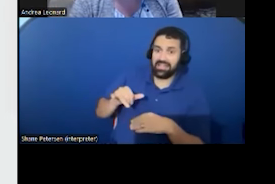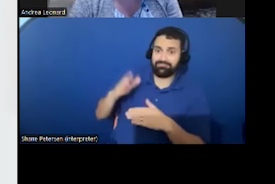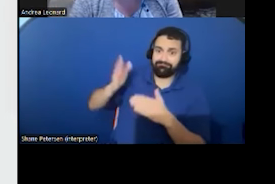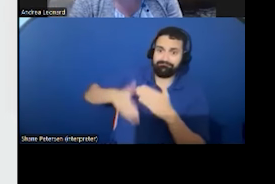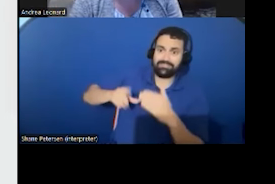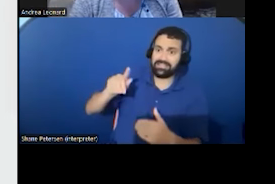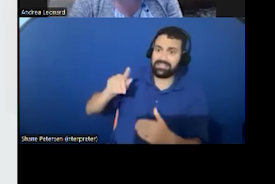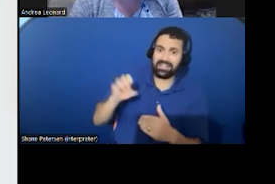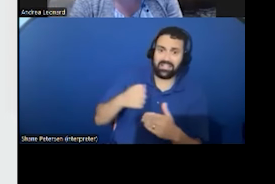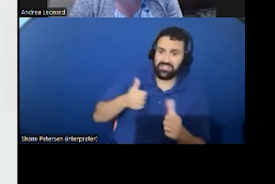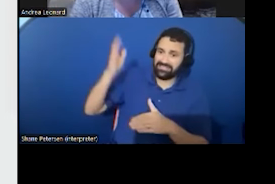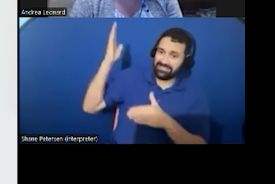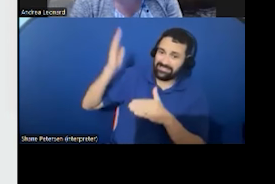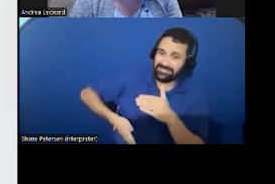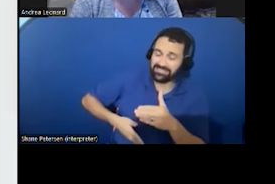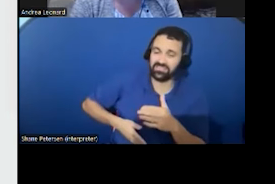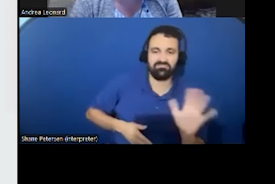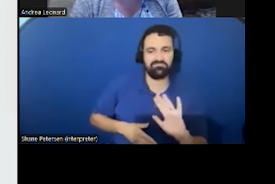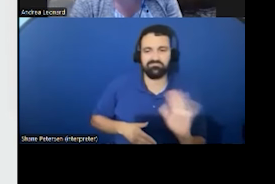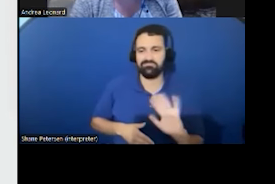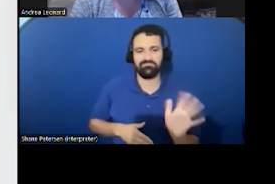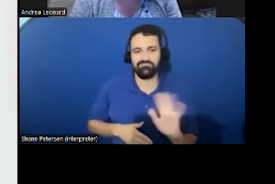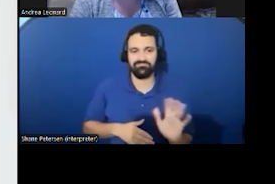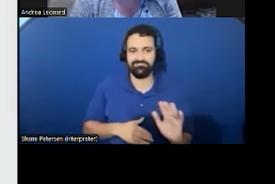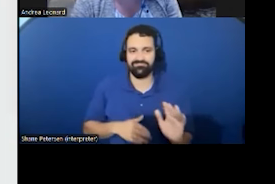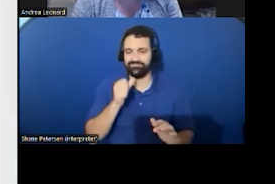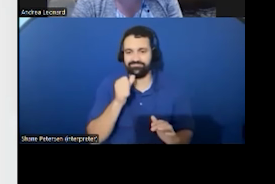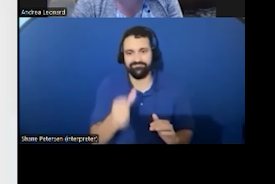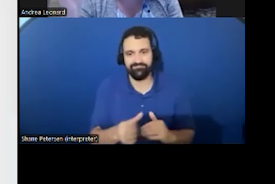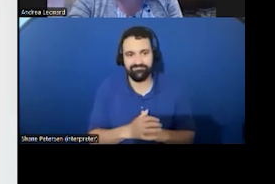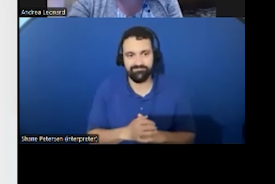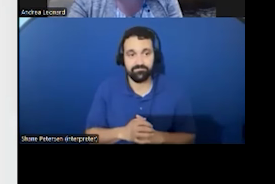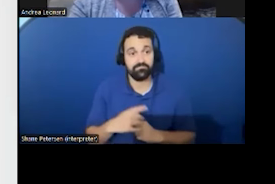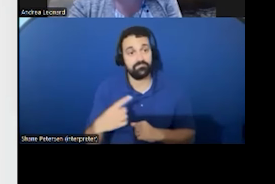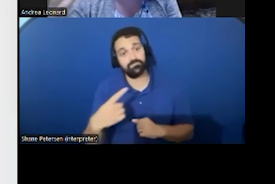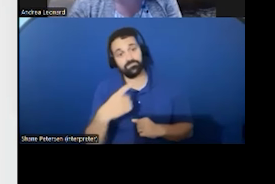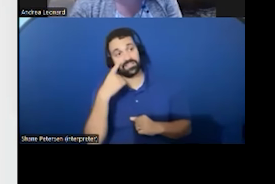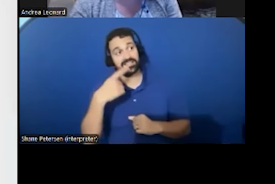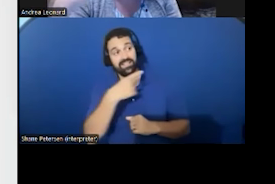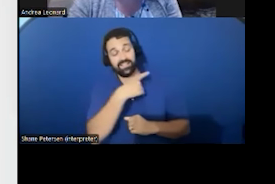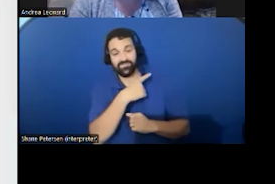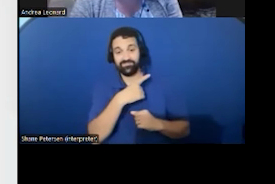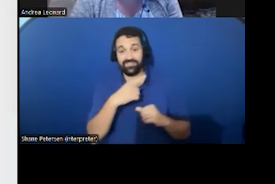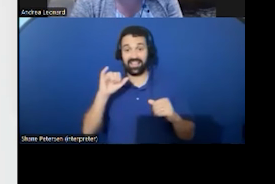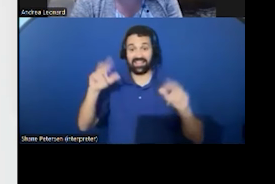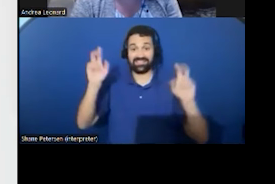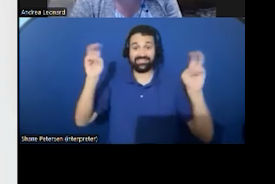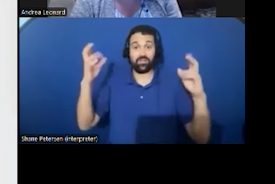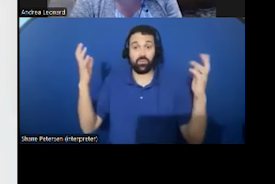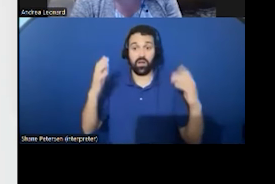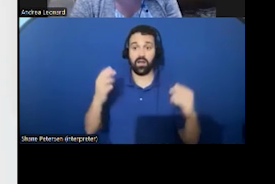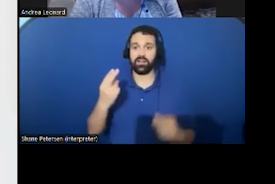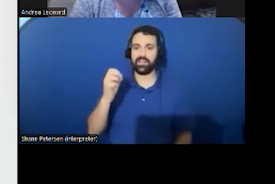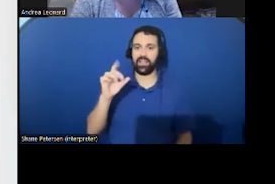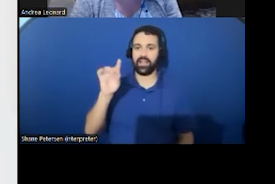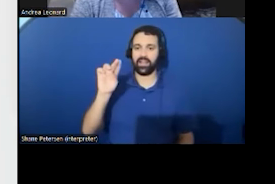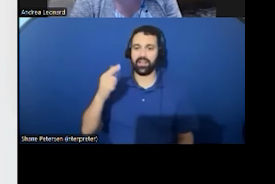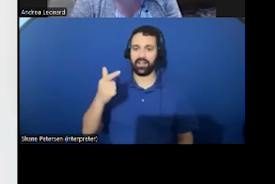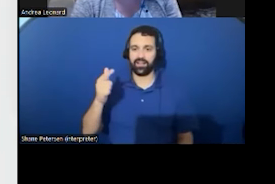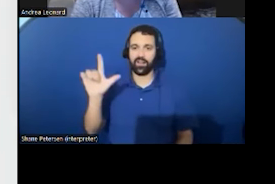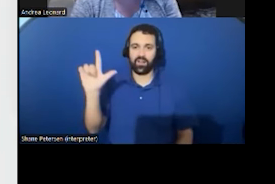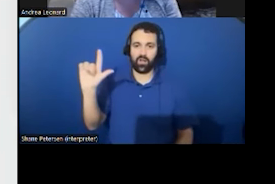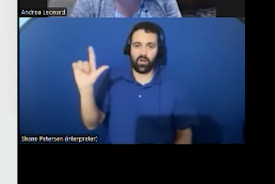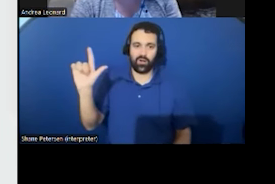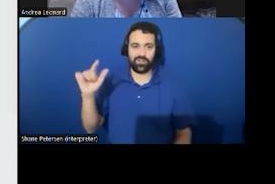As you can see in the description area of this forum, the title is heading large, so I want to use heading medium for my next heading,